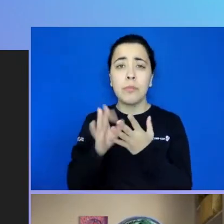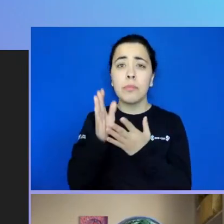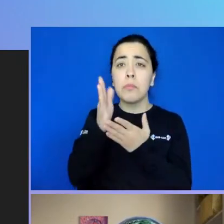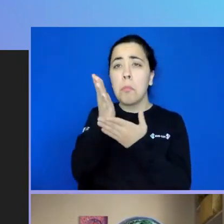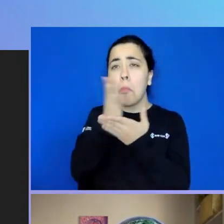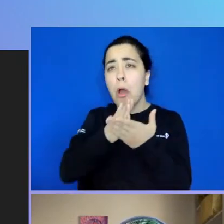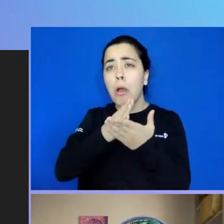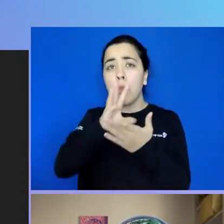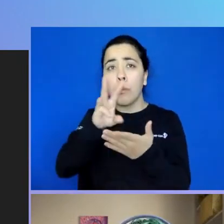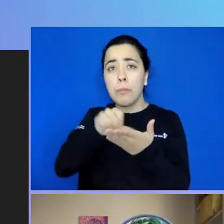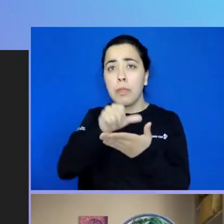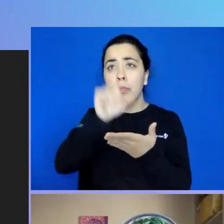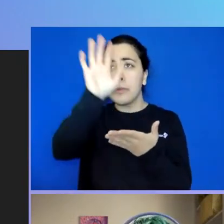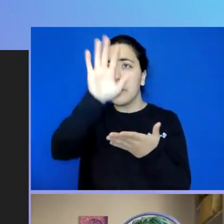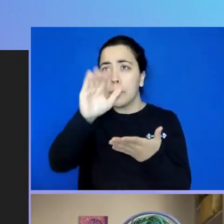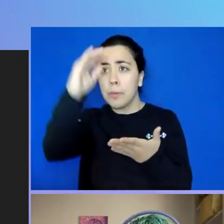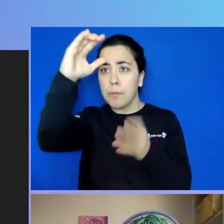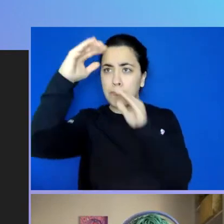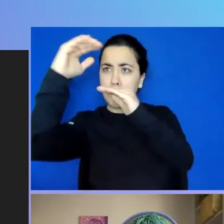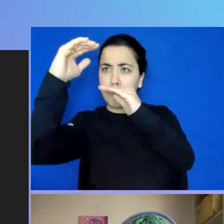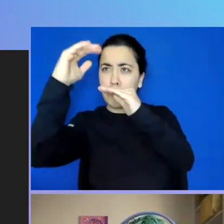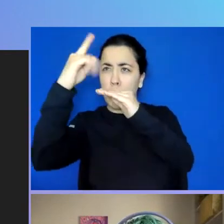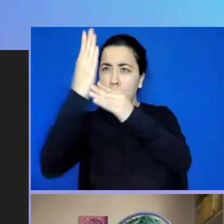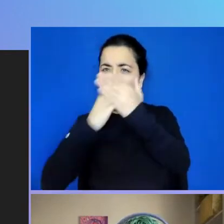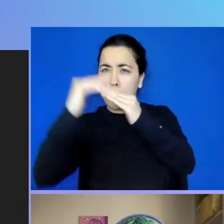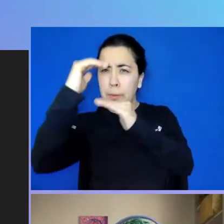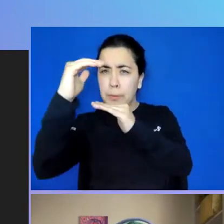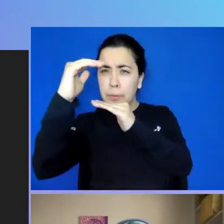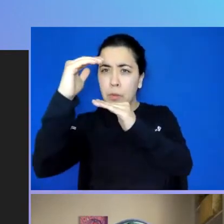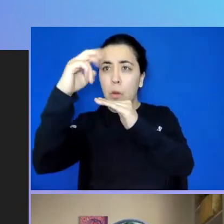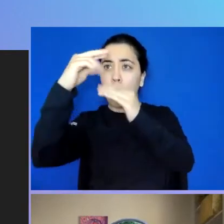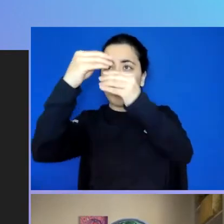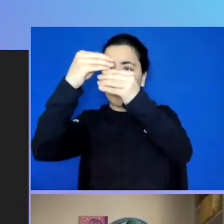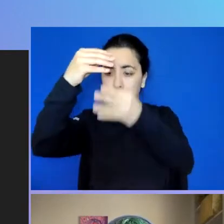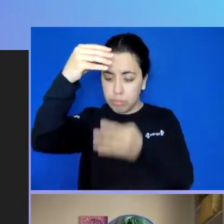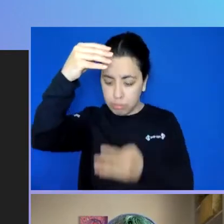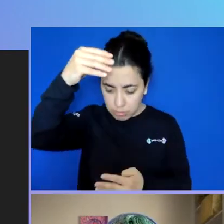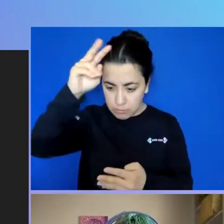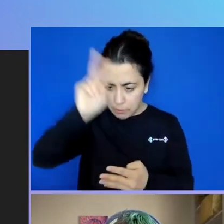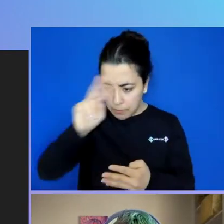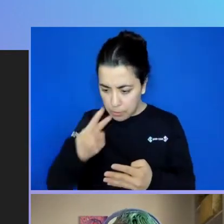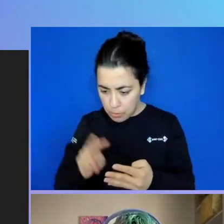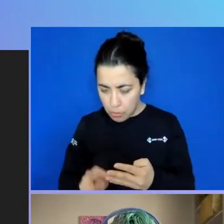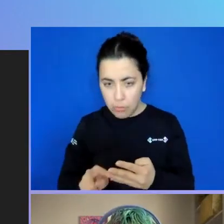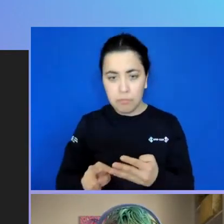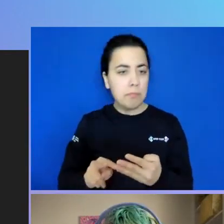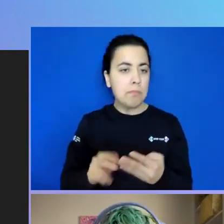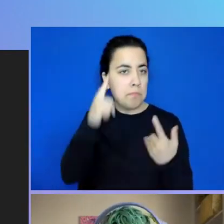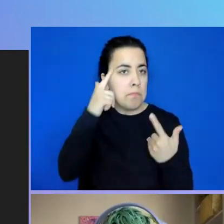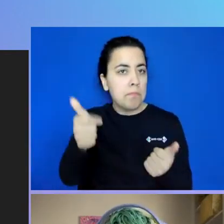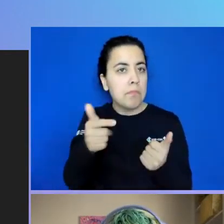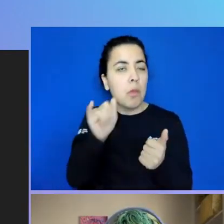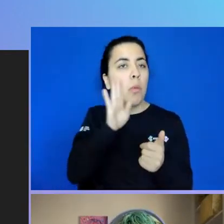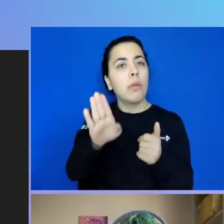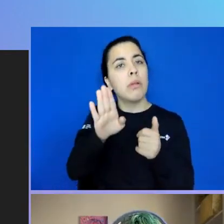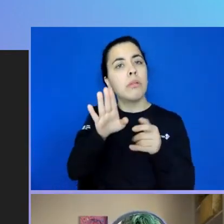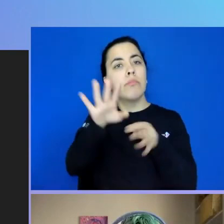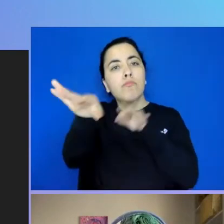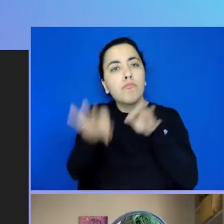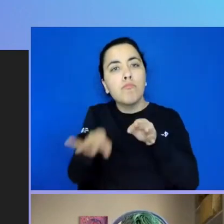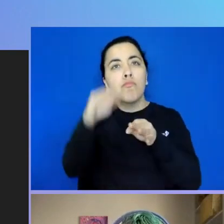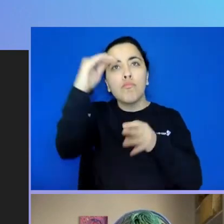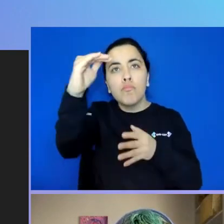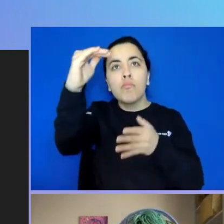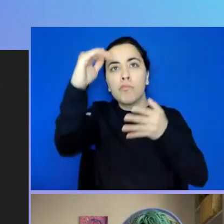list of start intelligent guided tests. So those tests will help walk you through and be